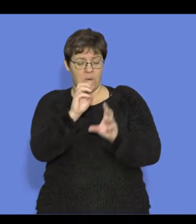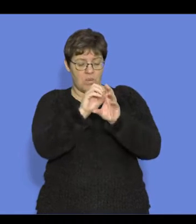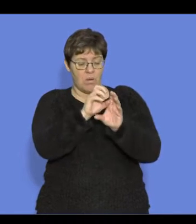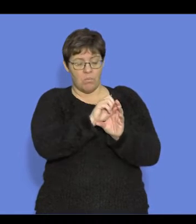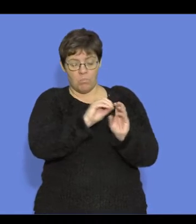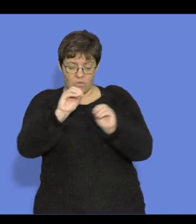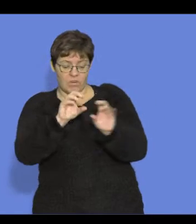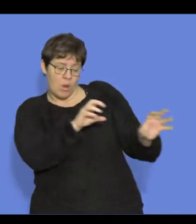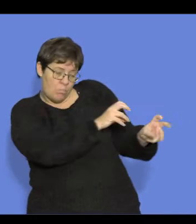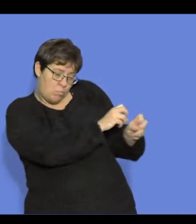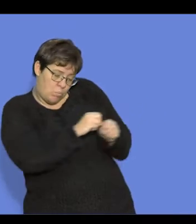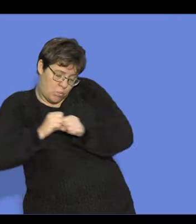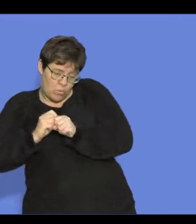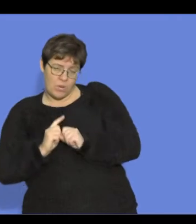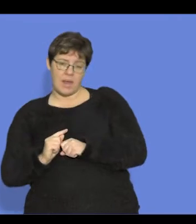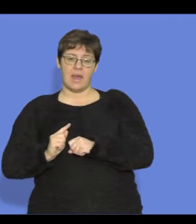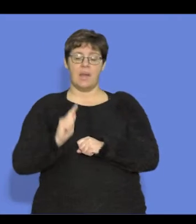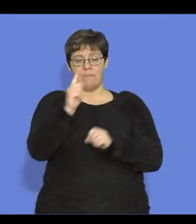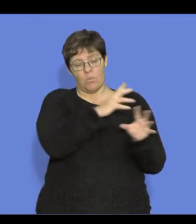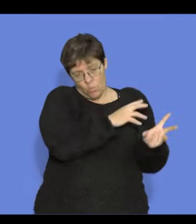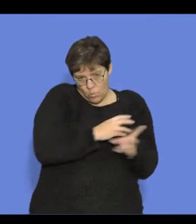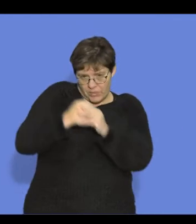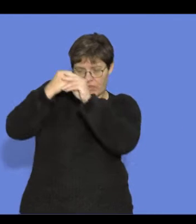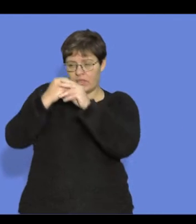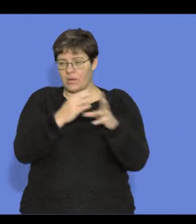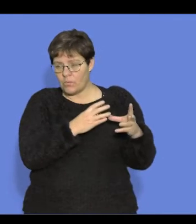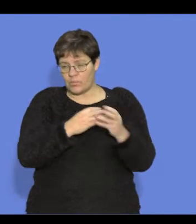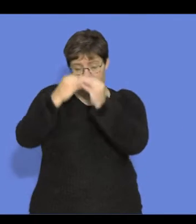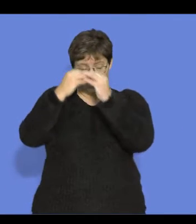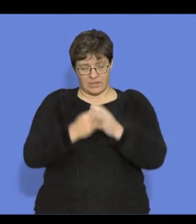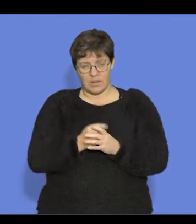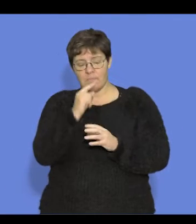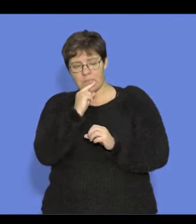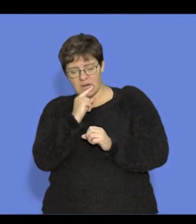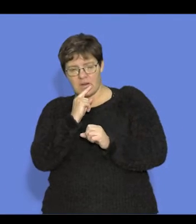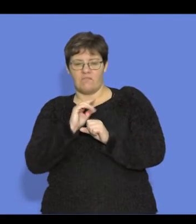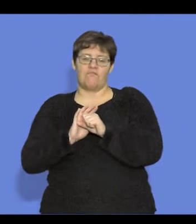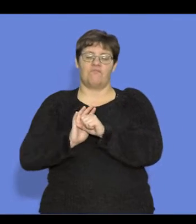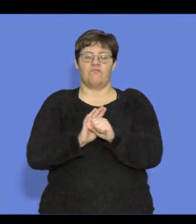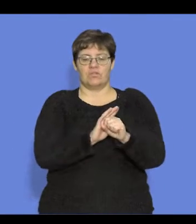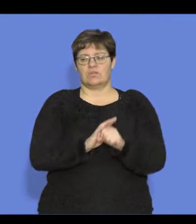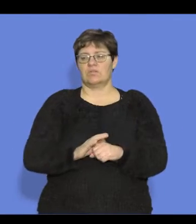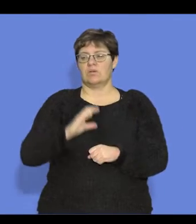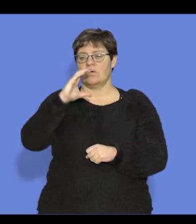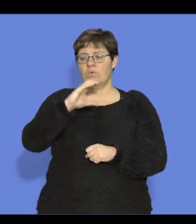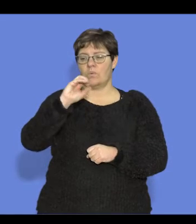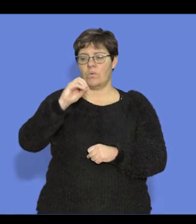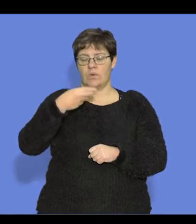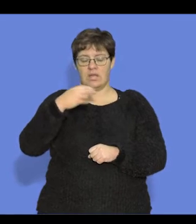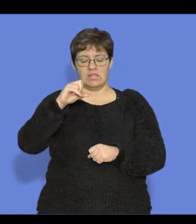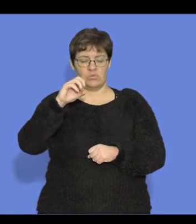water molecules up behind it. And those are forces of cohesion.